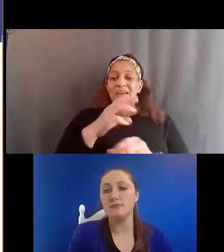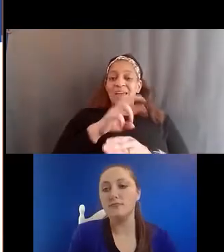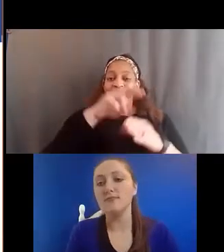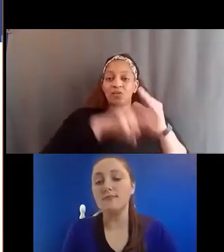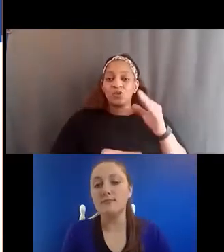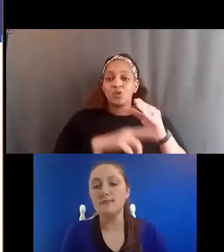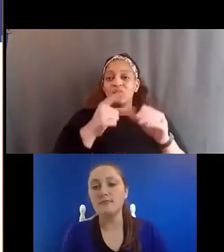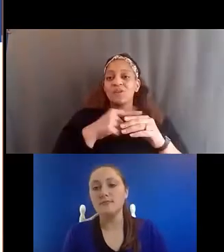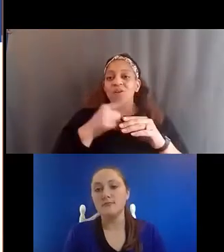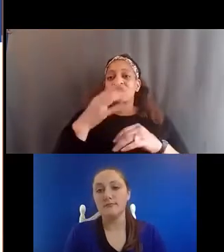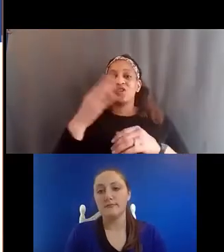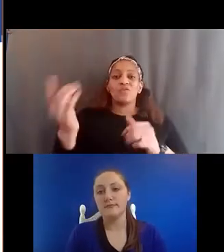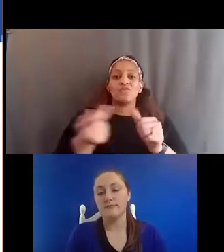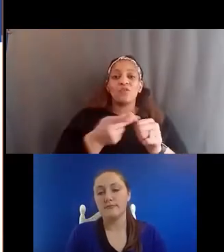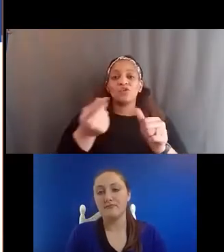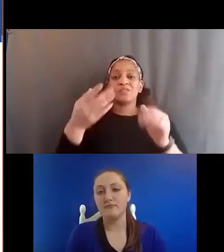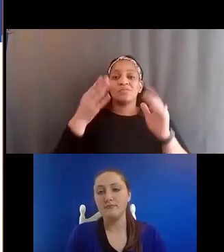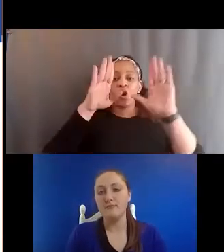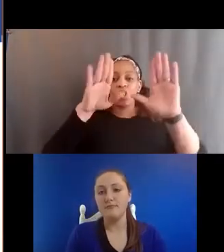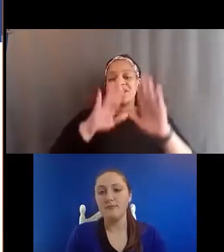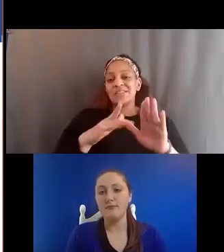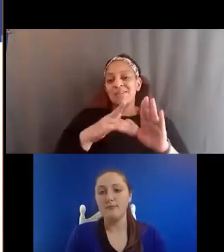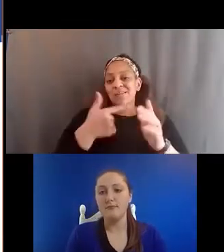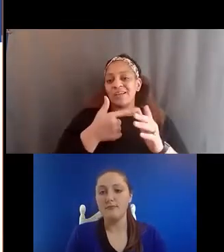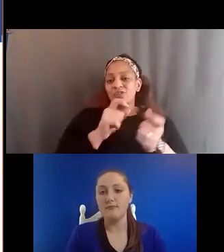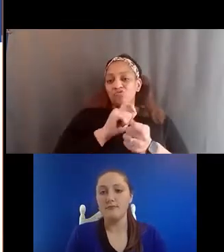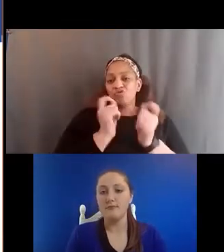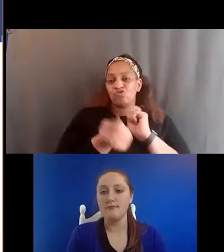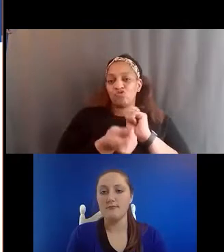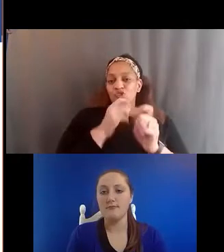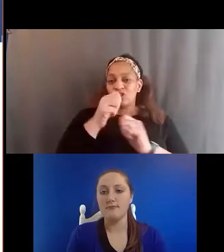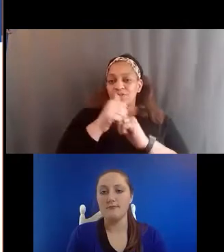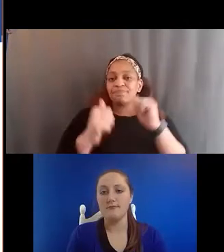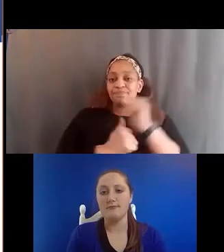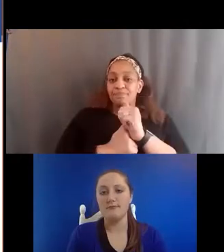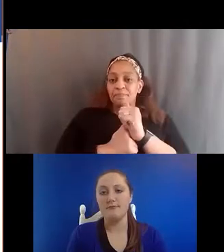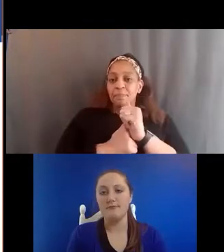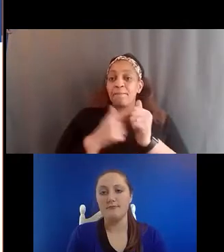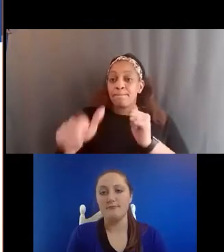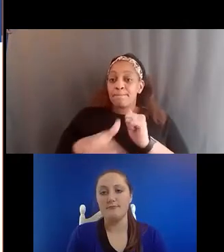rate restructuring focus. Next slide.